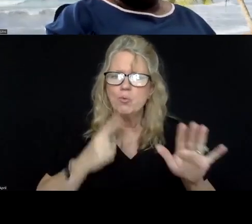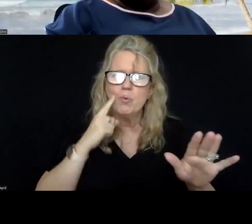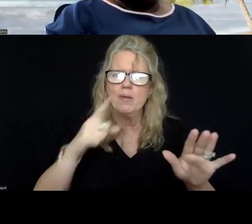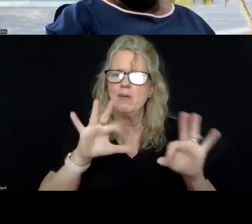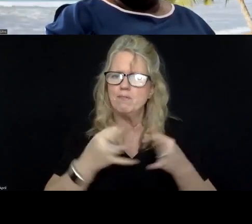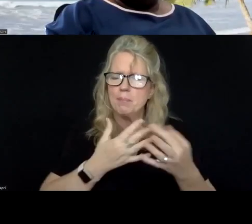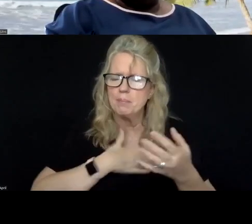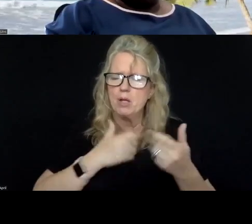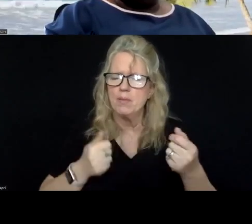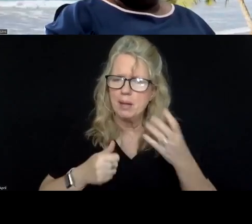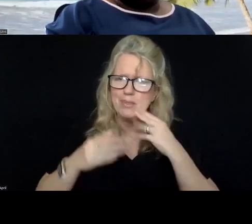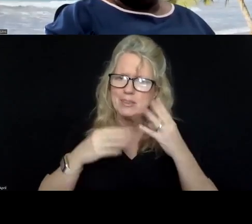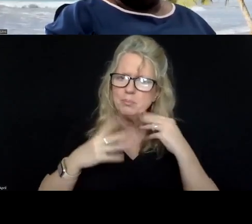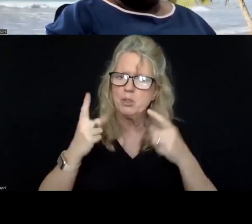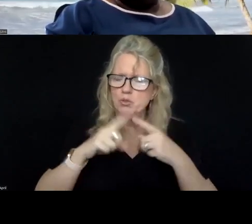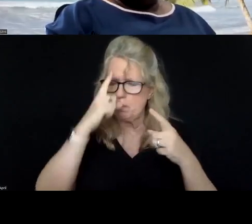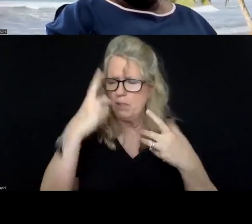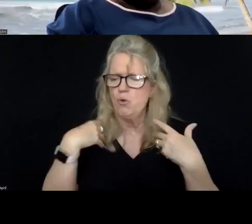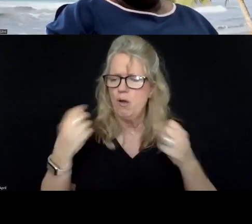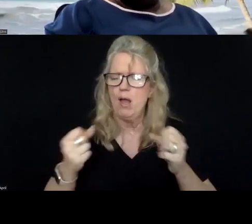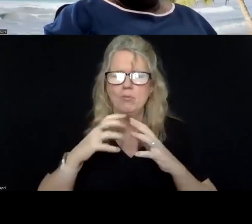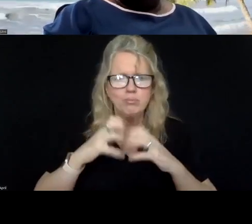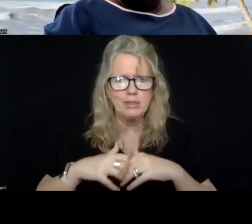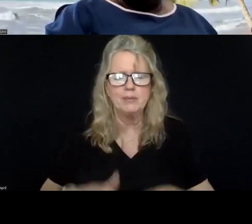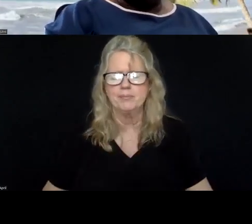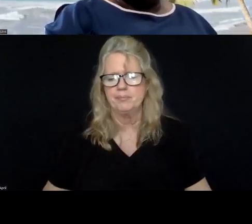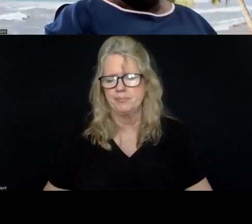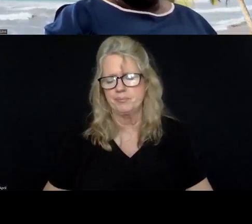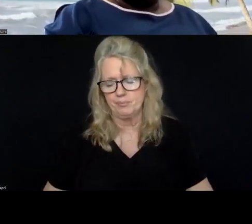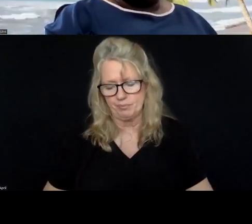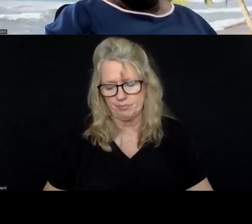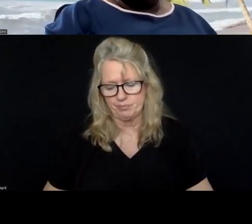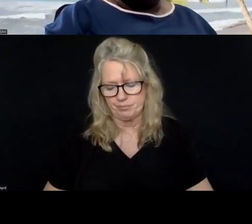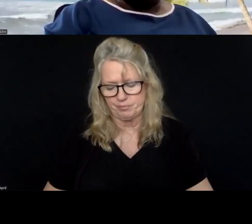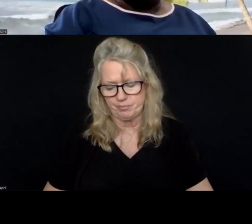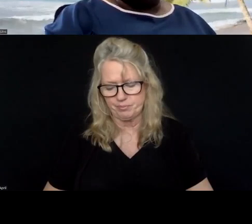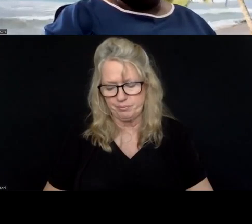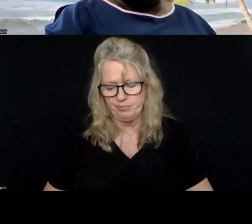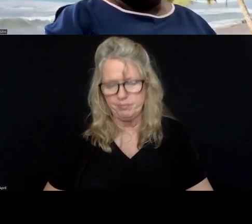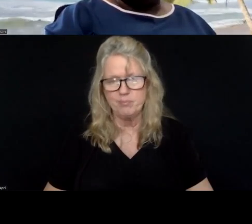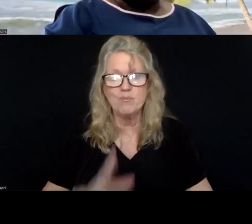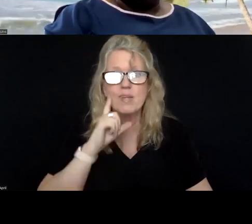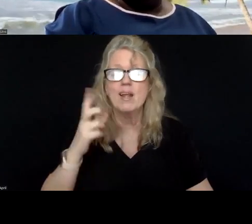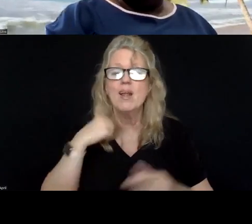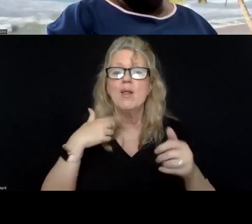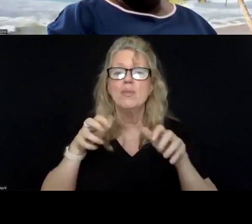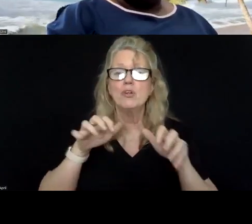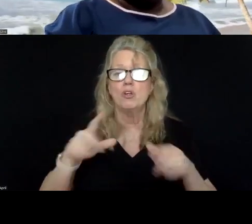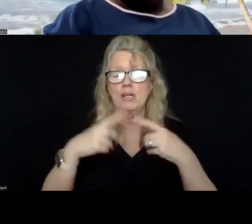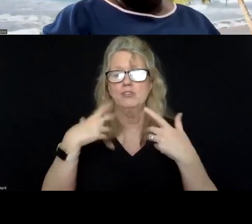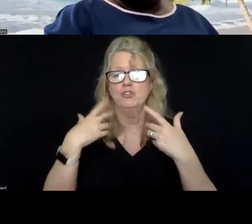was experiencing a mental health breakdown. So the Congregational Recovery Outreach